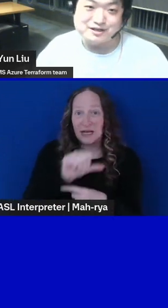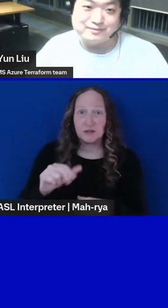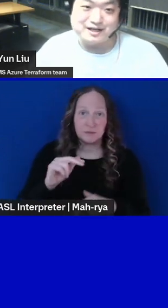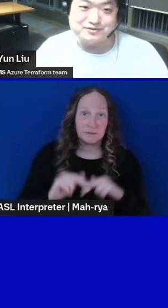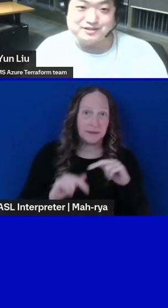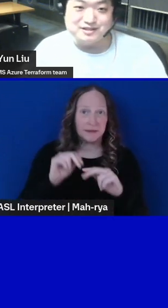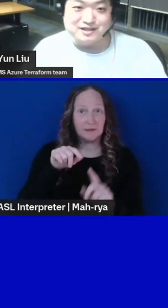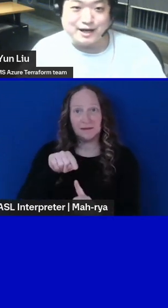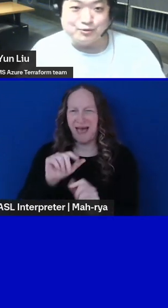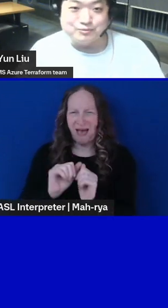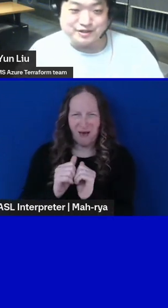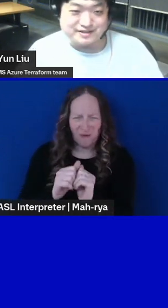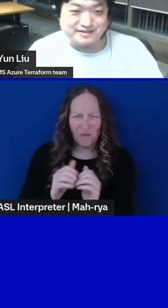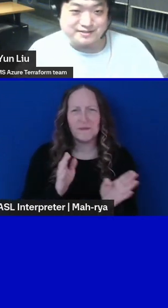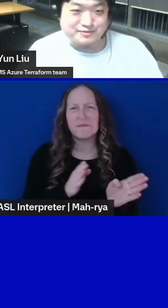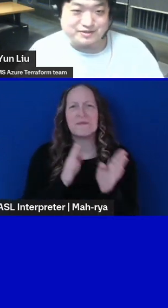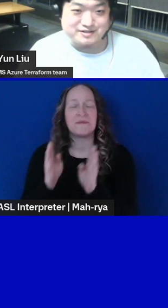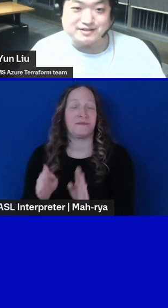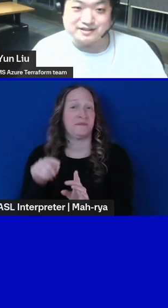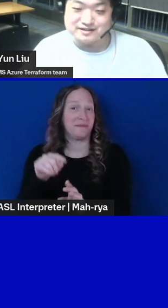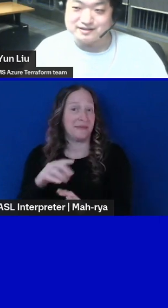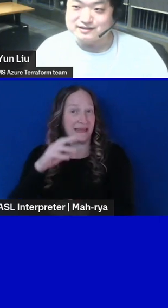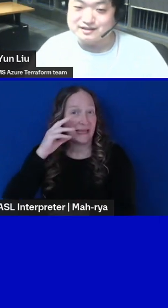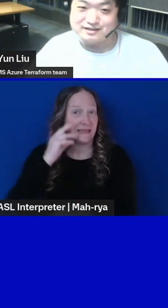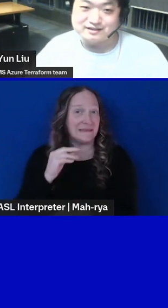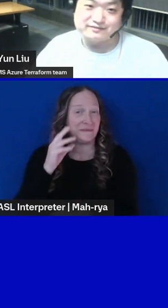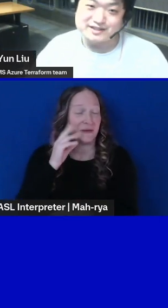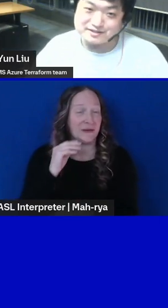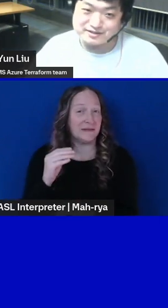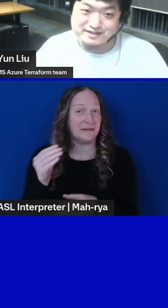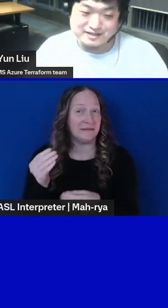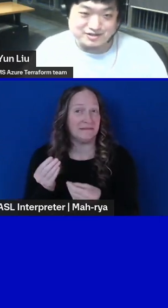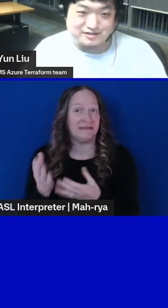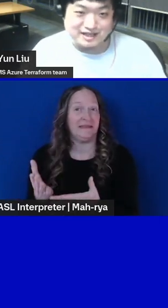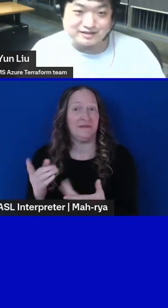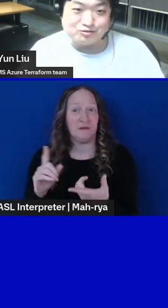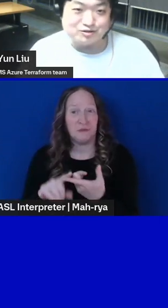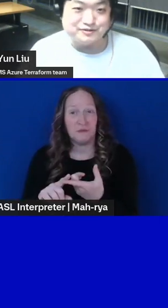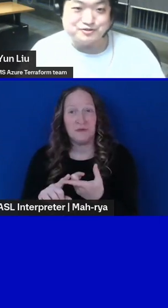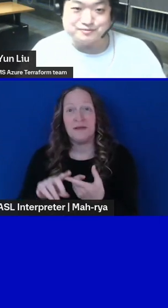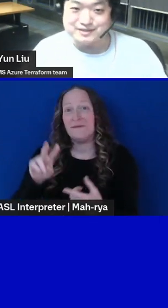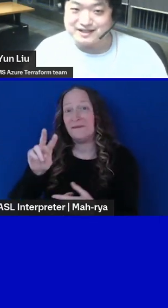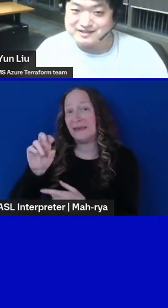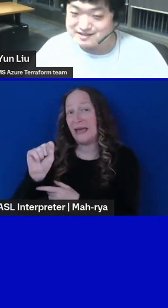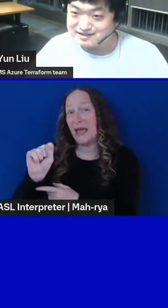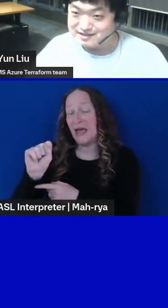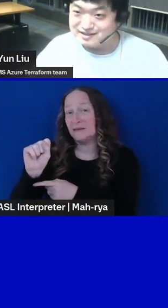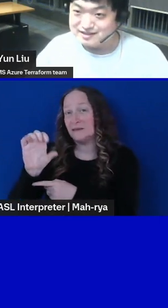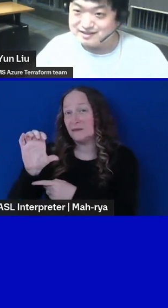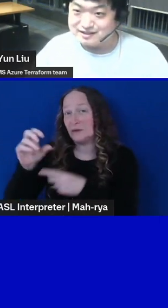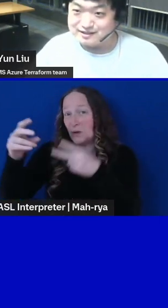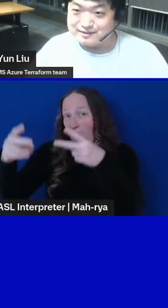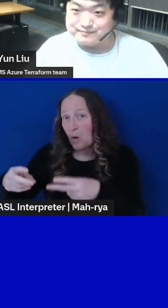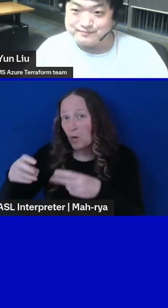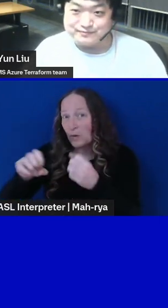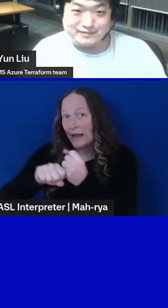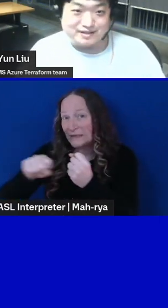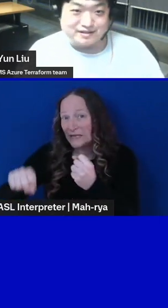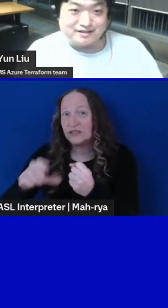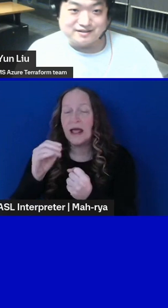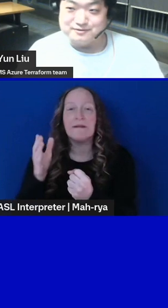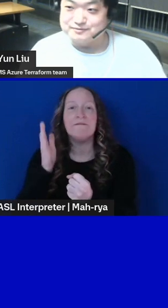also talk about how we bring this experience in the VS Code extension and our future plans.